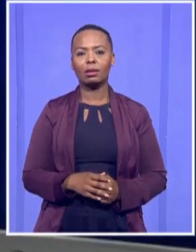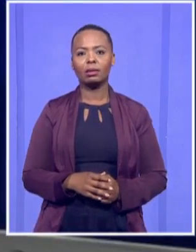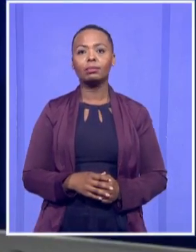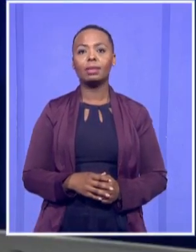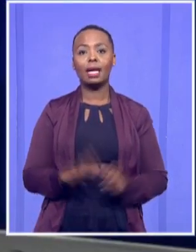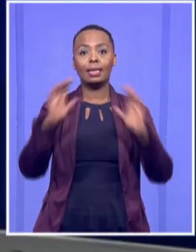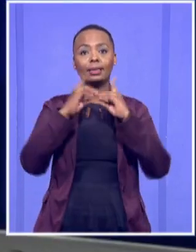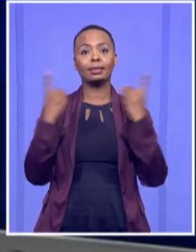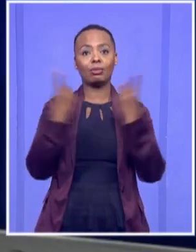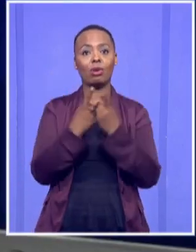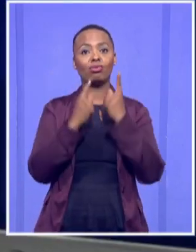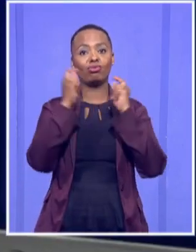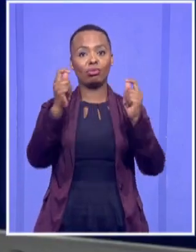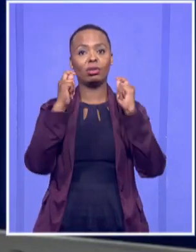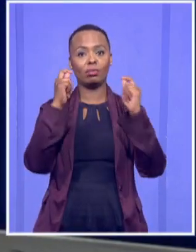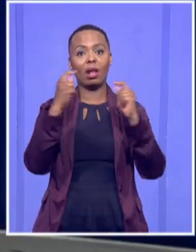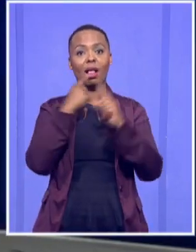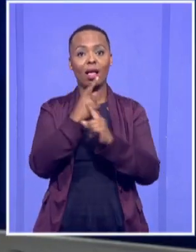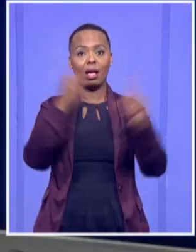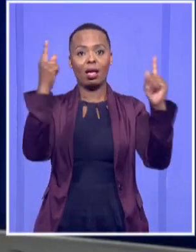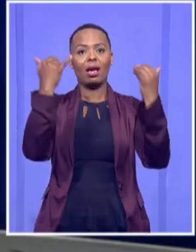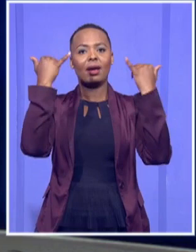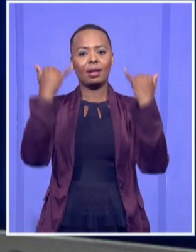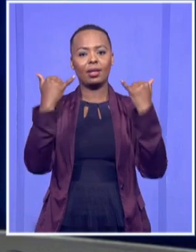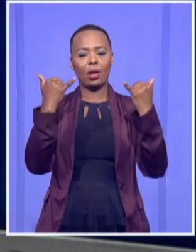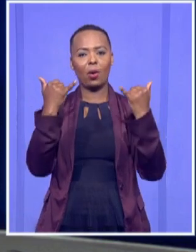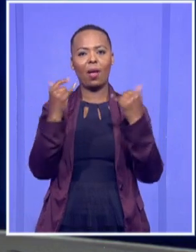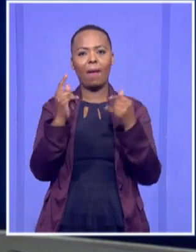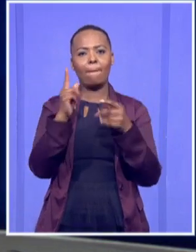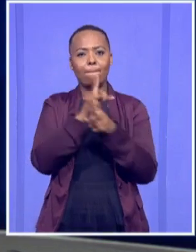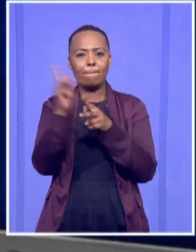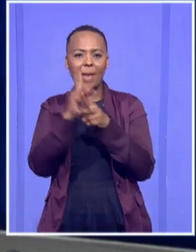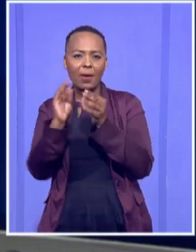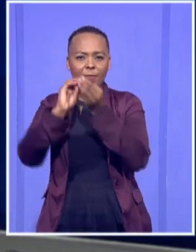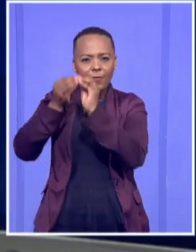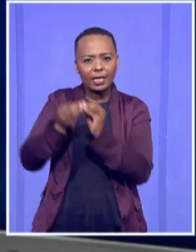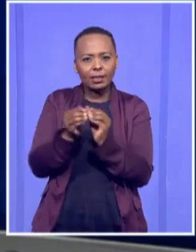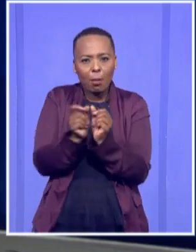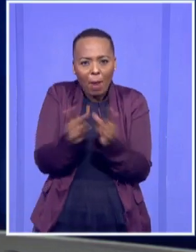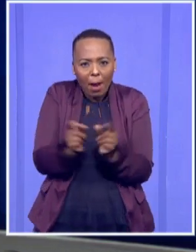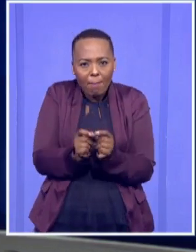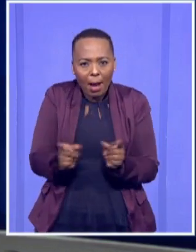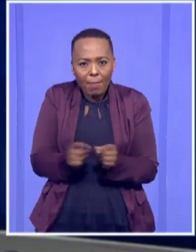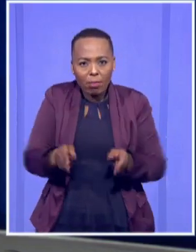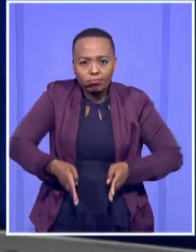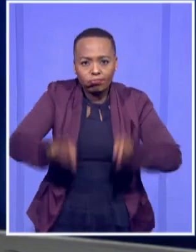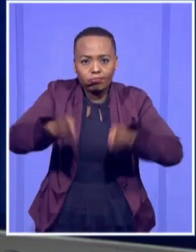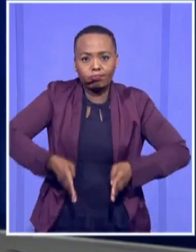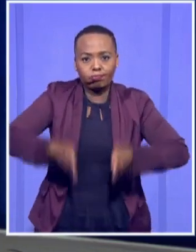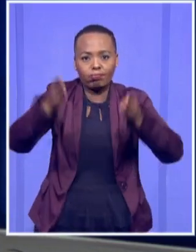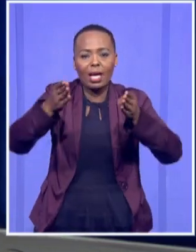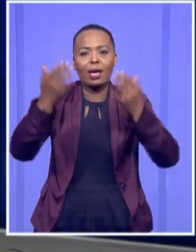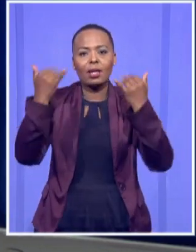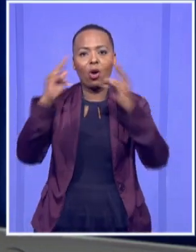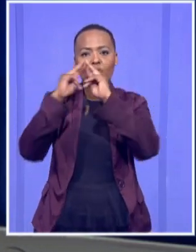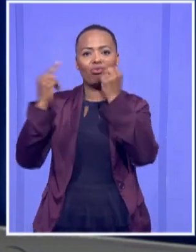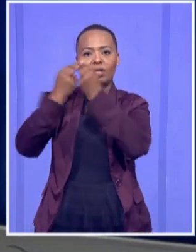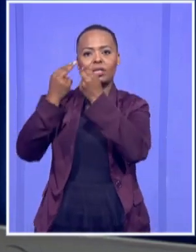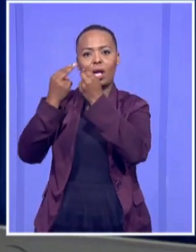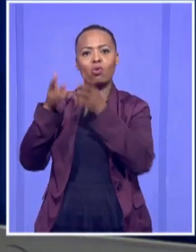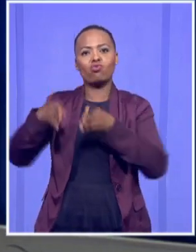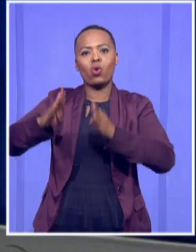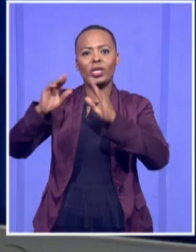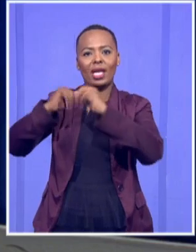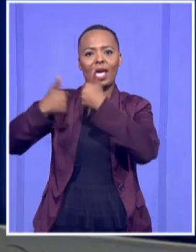The Department of Transport says it has a plan to fix potholes in South Africa. The South African National Roads Agency, or